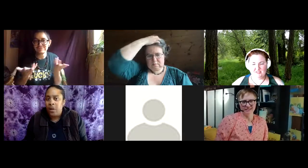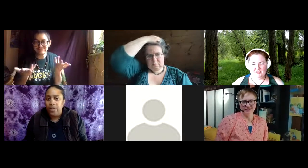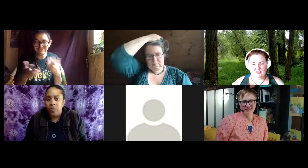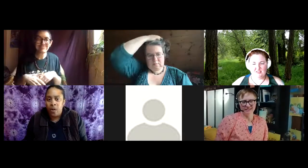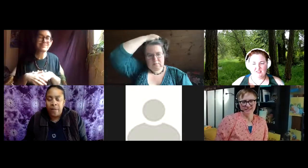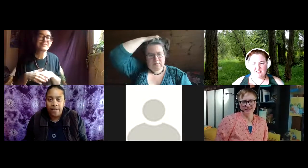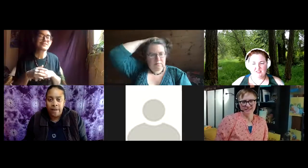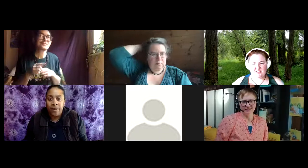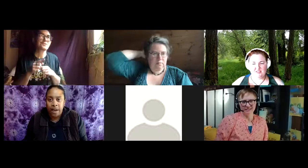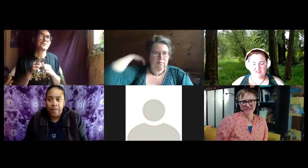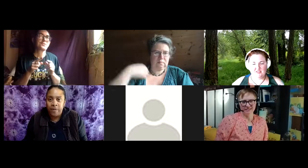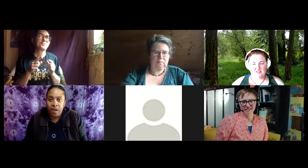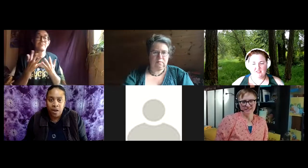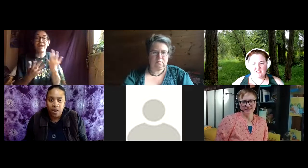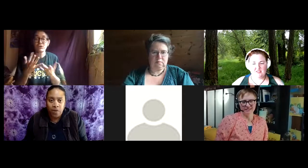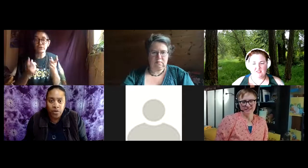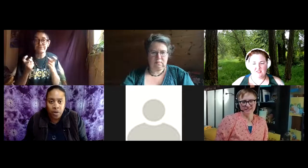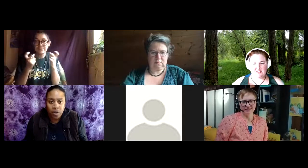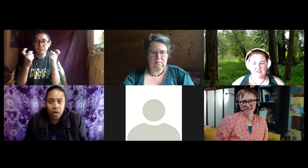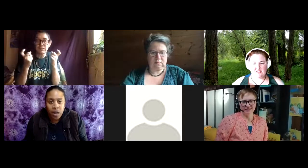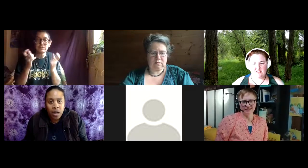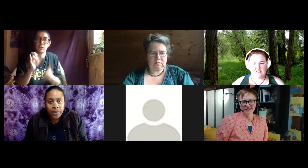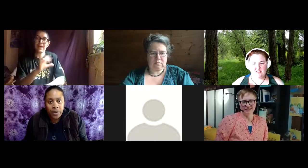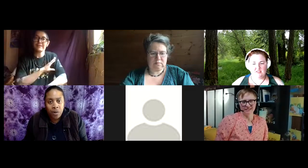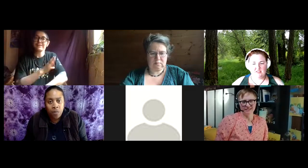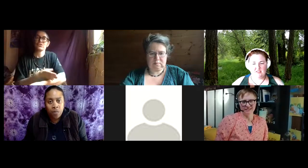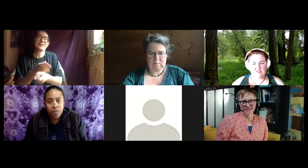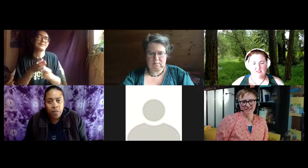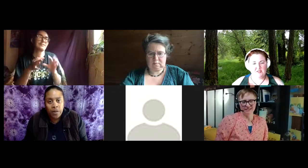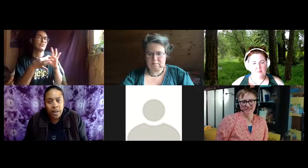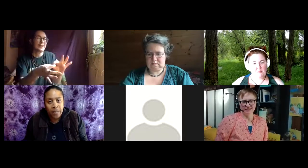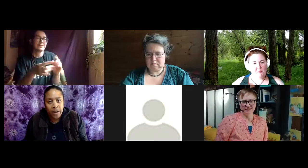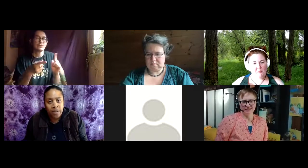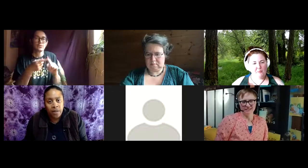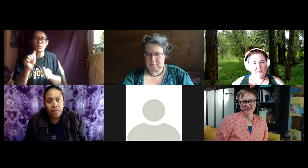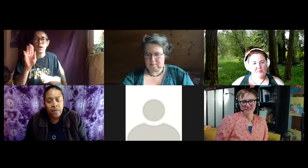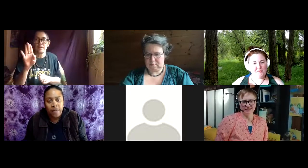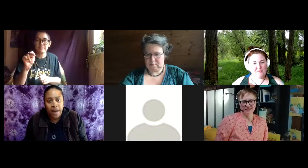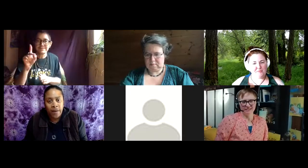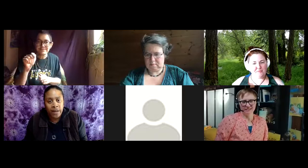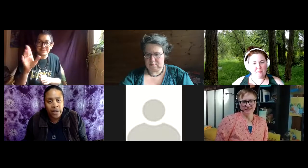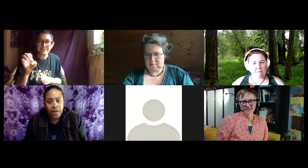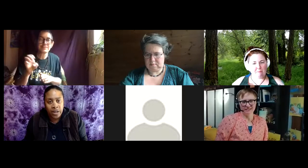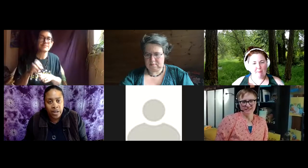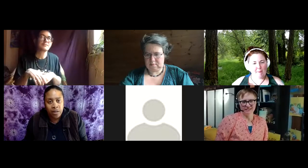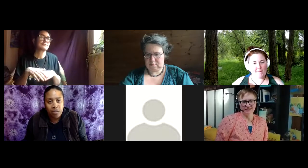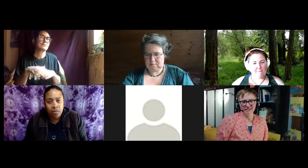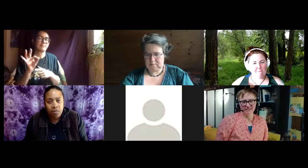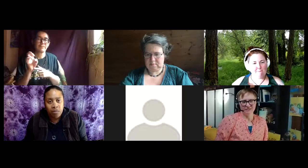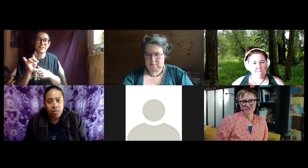And so it's one of my favorite times of the year for sure. And so we celebrate the fiery